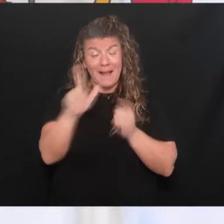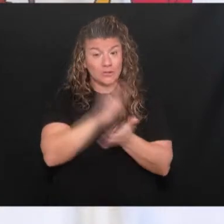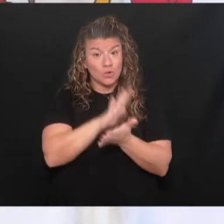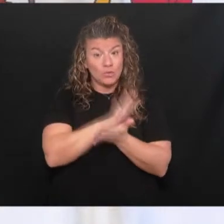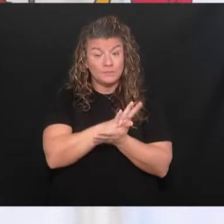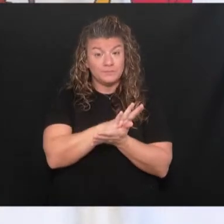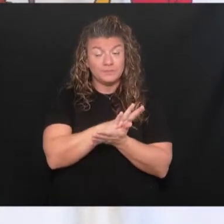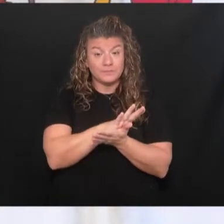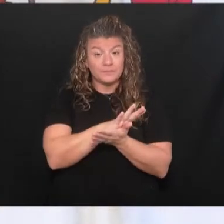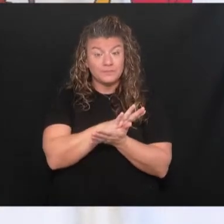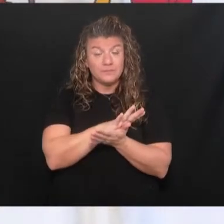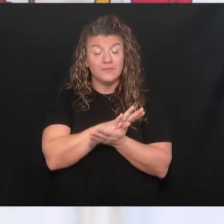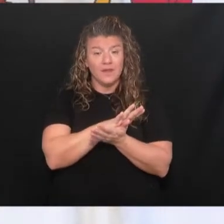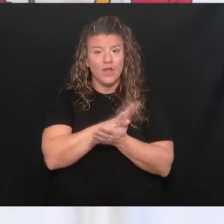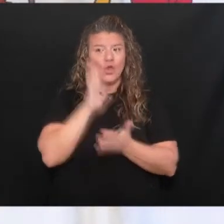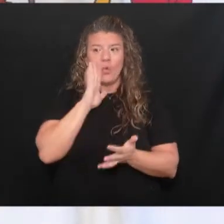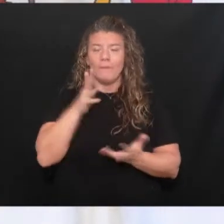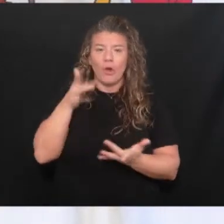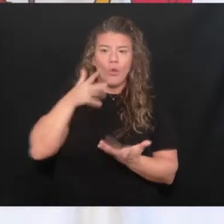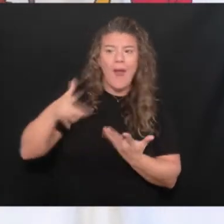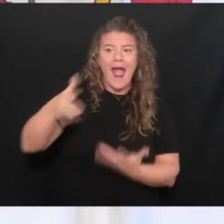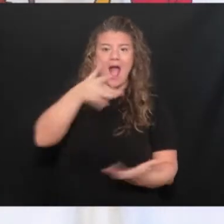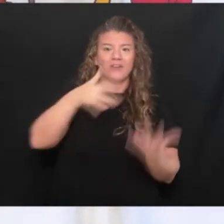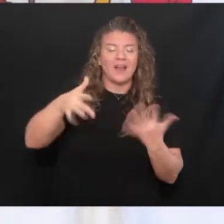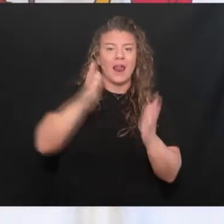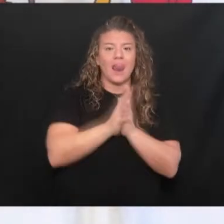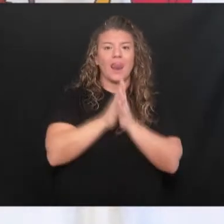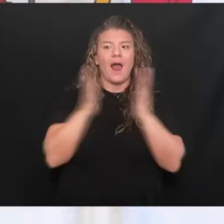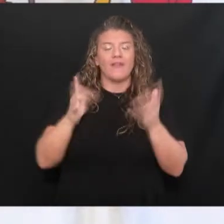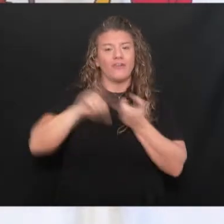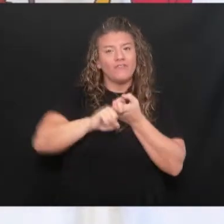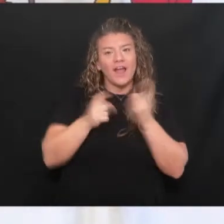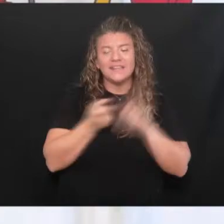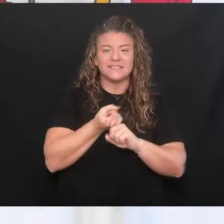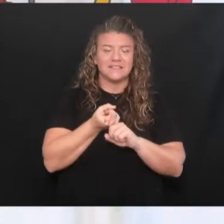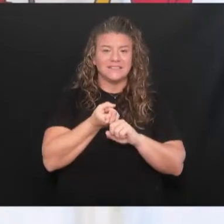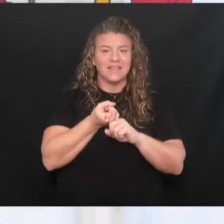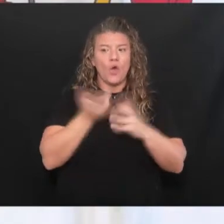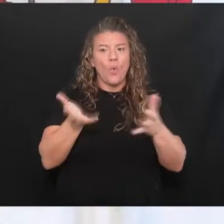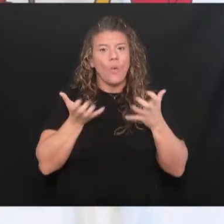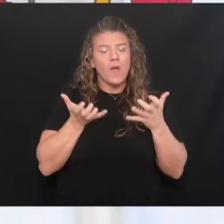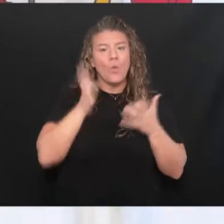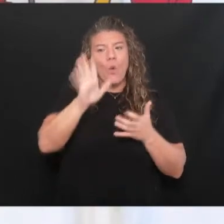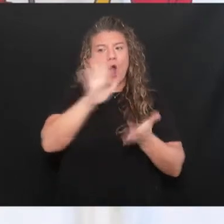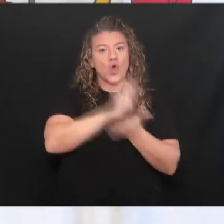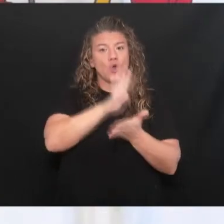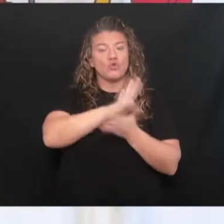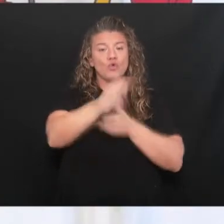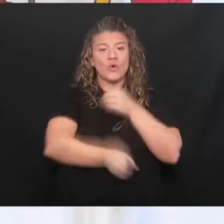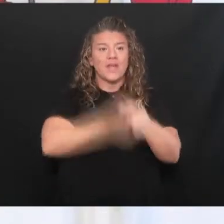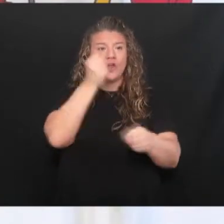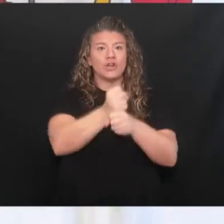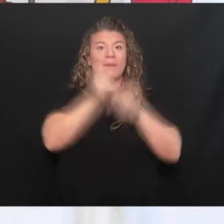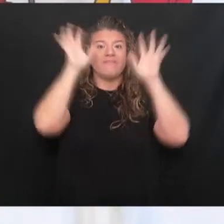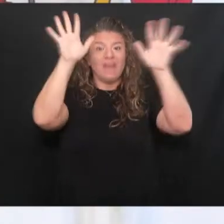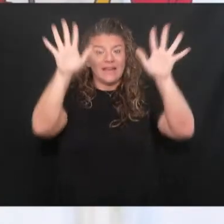school. You're going to be around a lot of your friends and everything. We want your school year to be